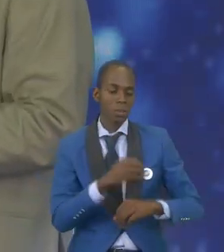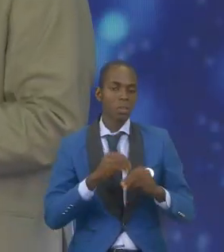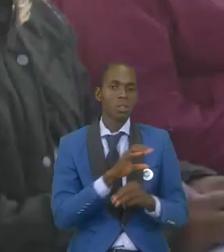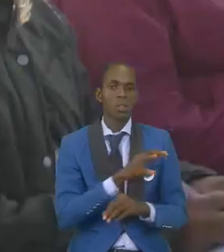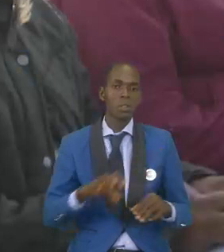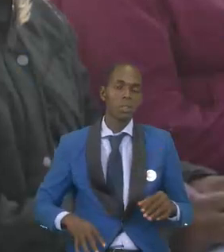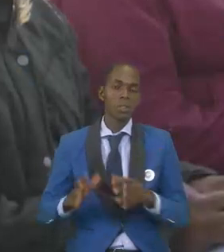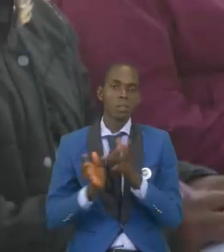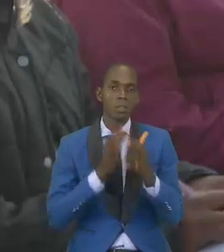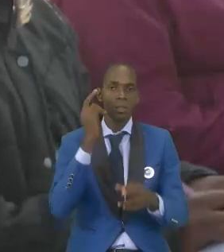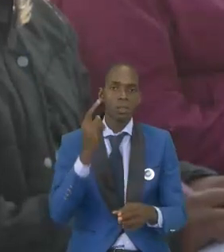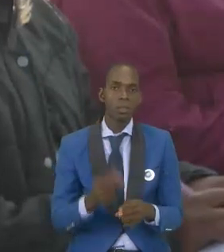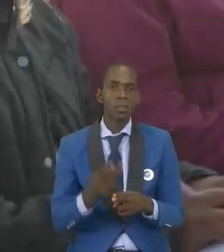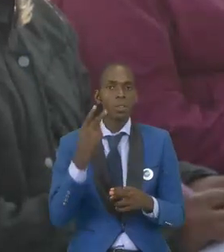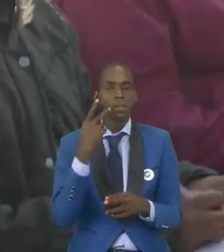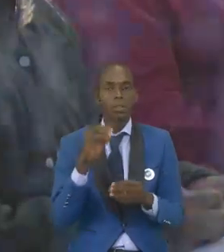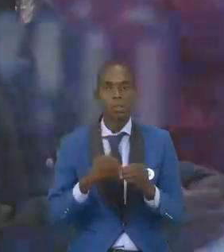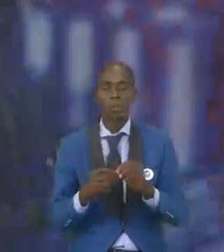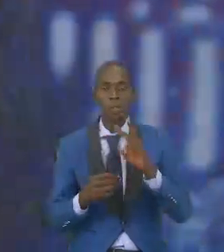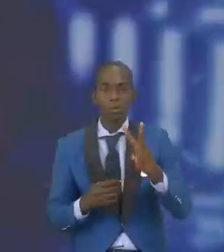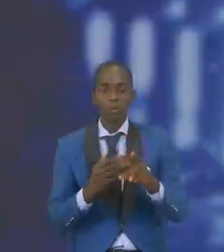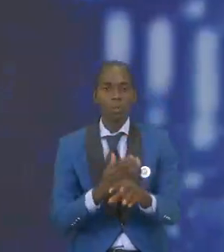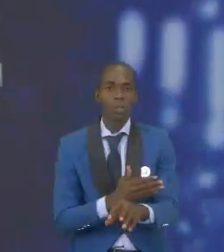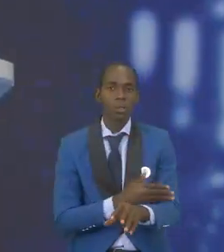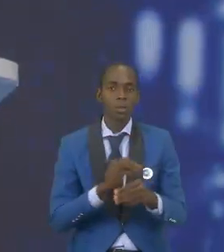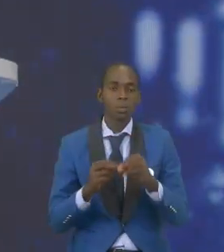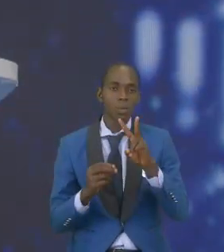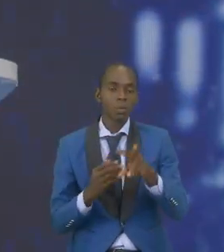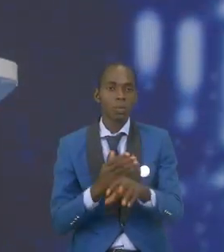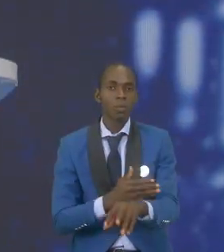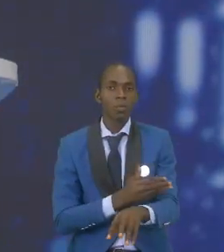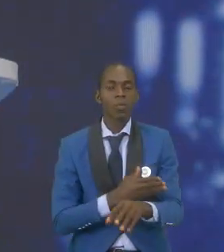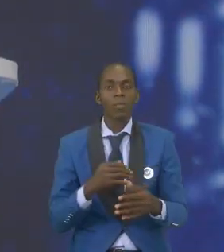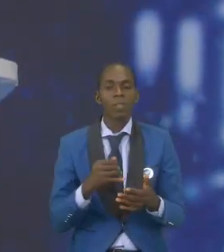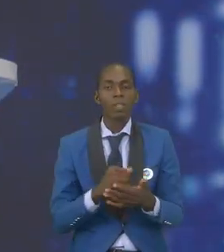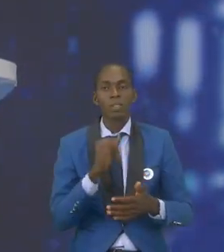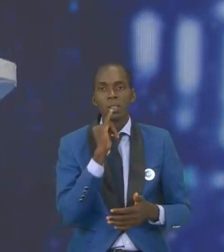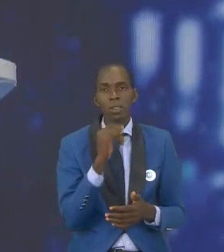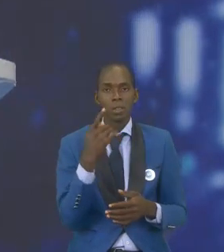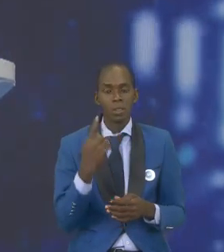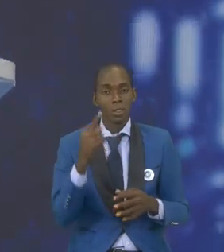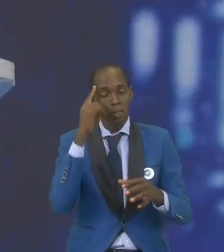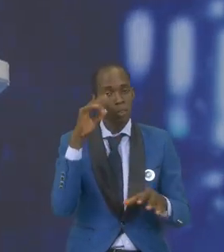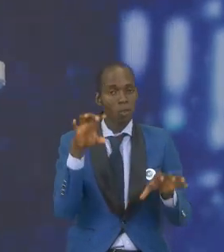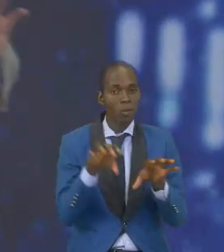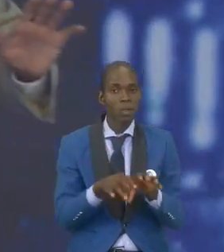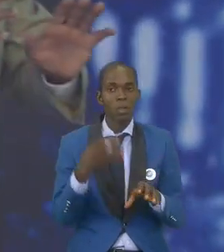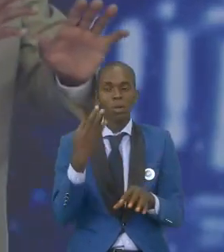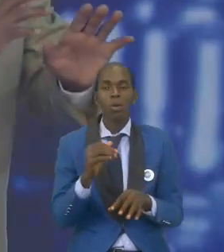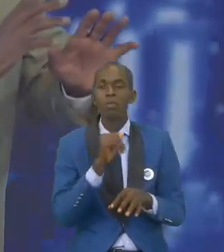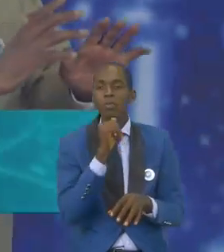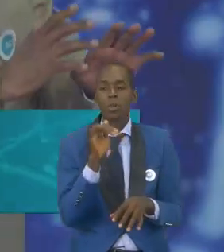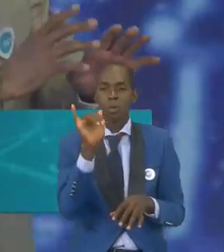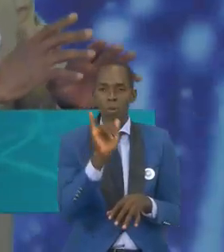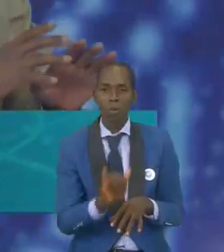Jesus' name. Look at number two there. Number two there is the covenant of uncommon